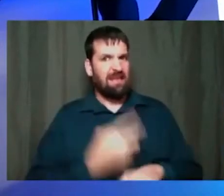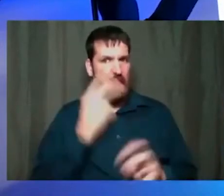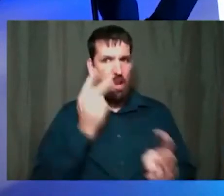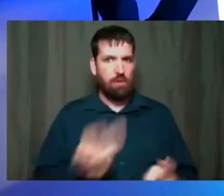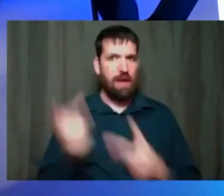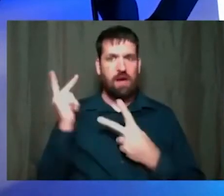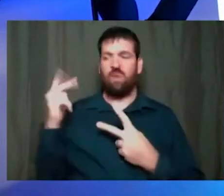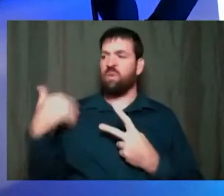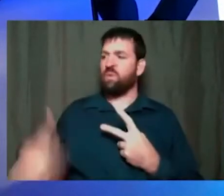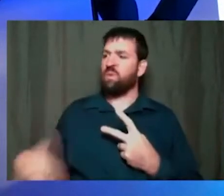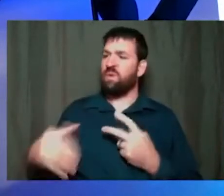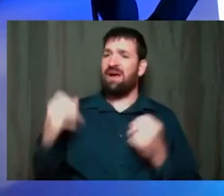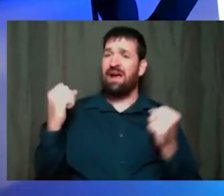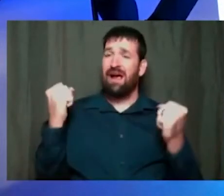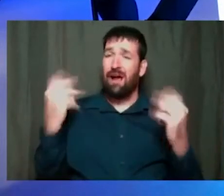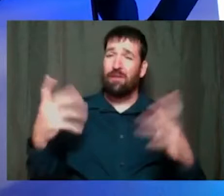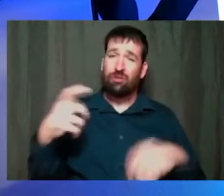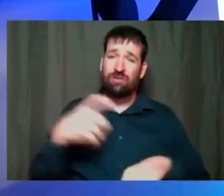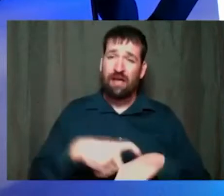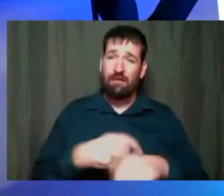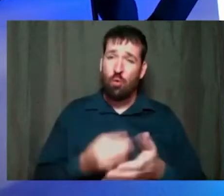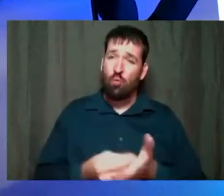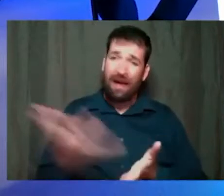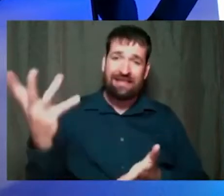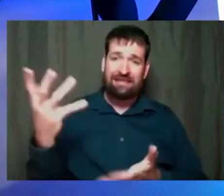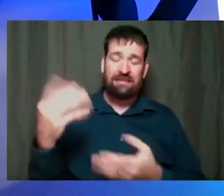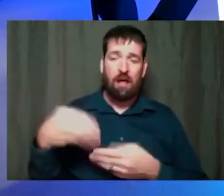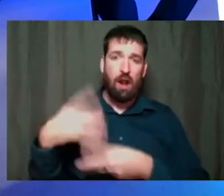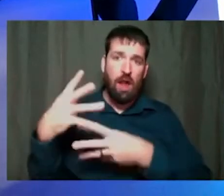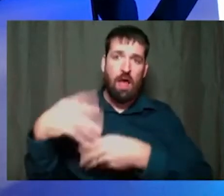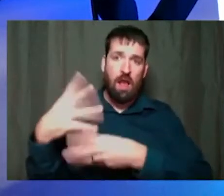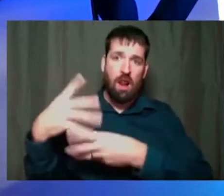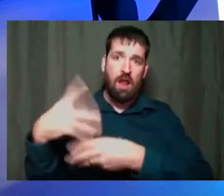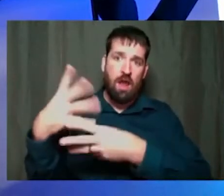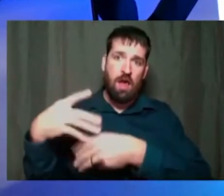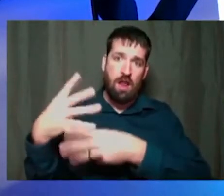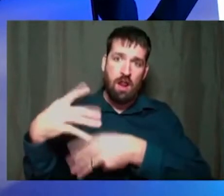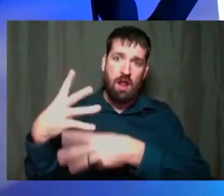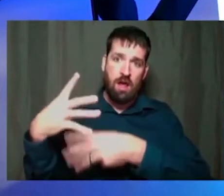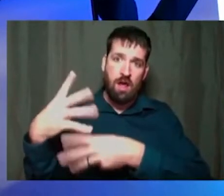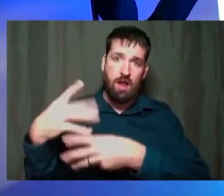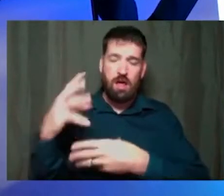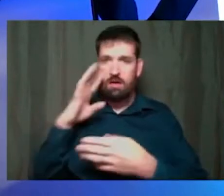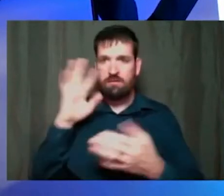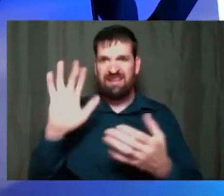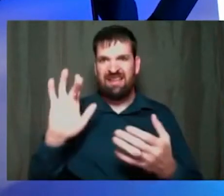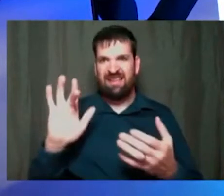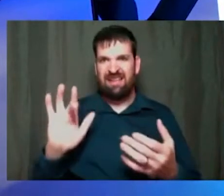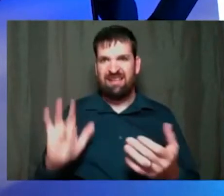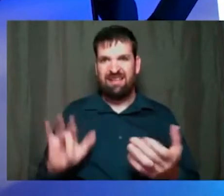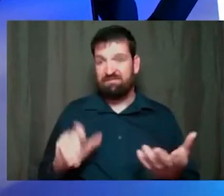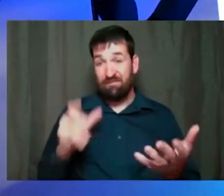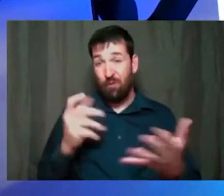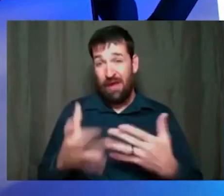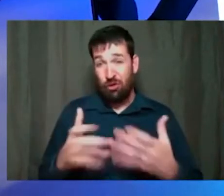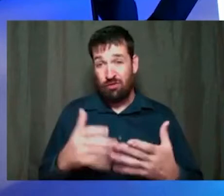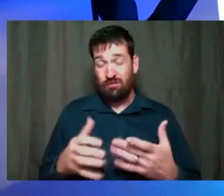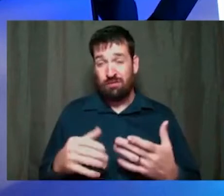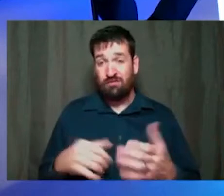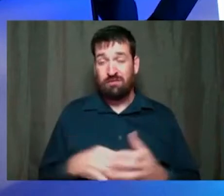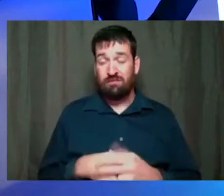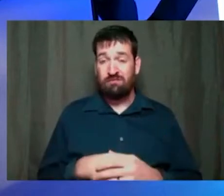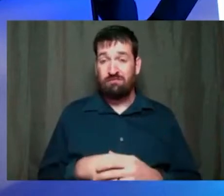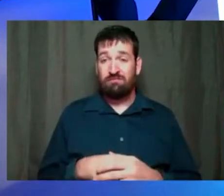did I waste scrolling and clicking and looking at stuff that just doesn't matter. It's a stealer. It robs